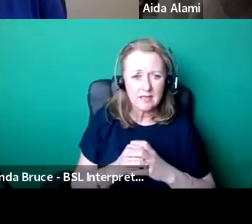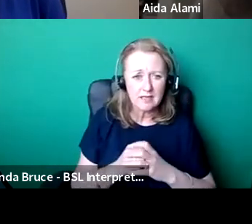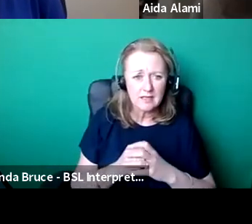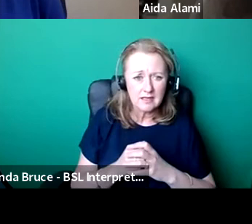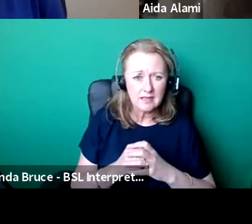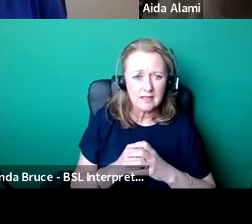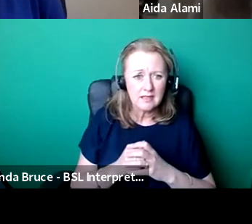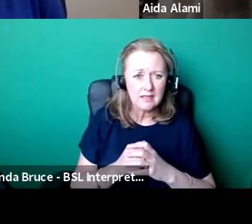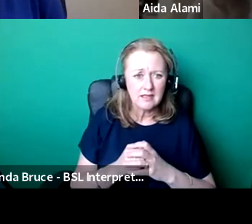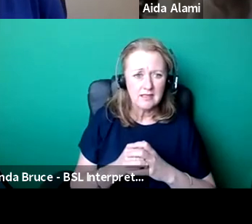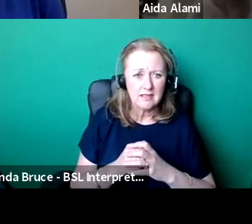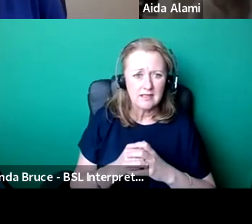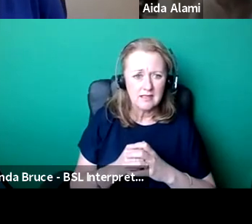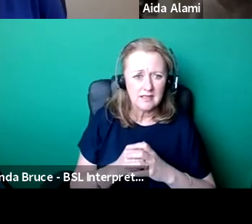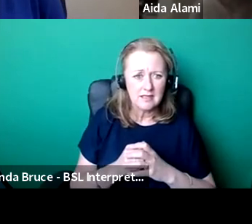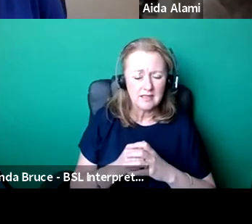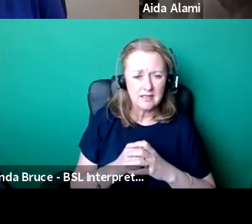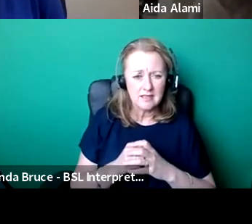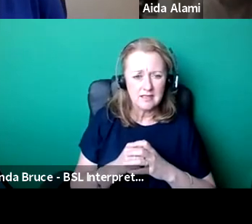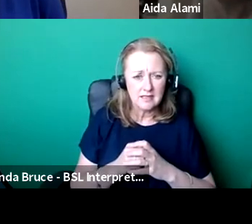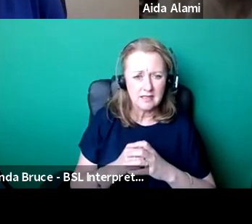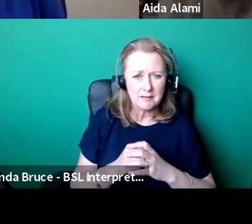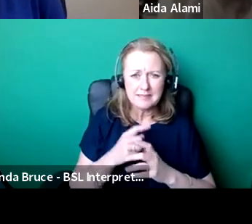seeing unprecedented crackdowns.